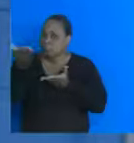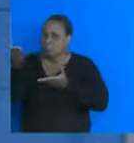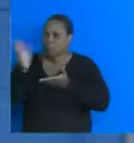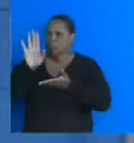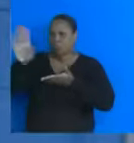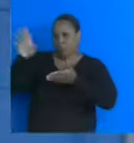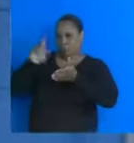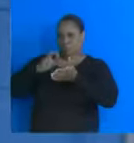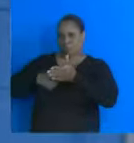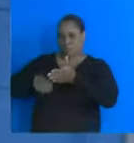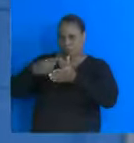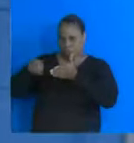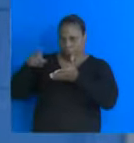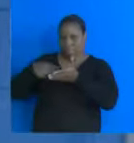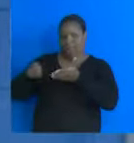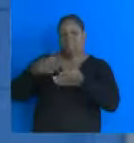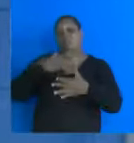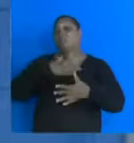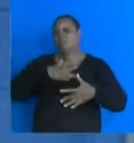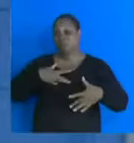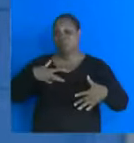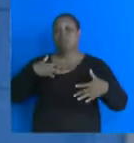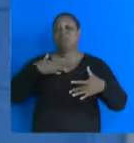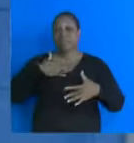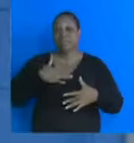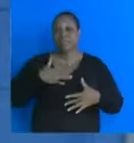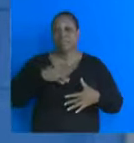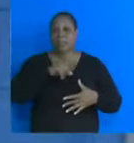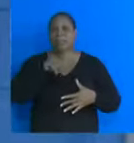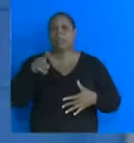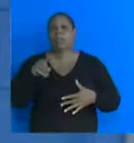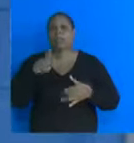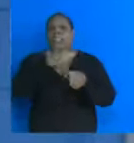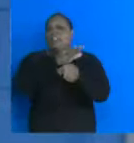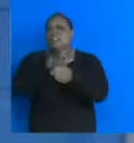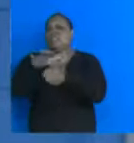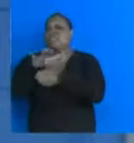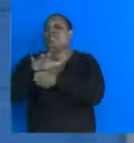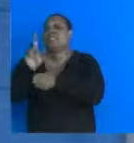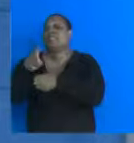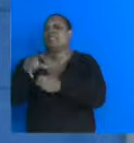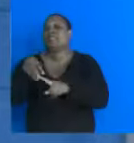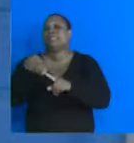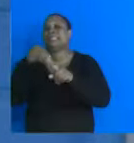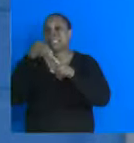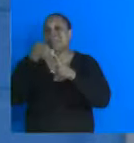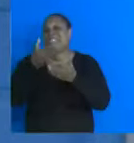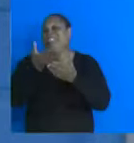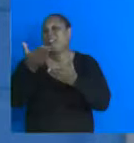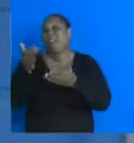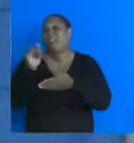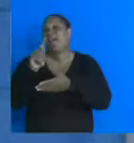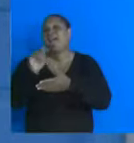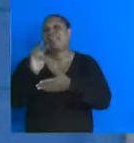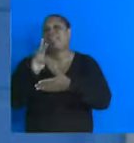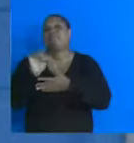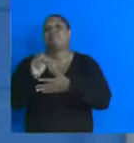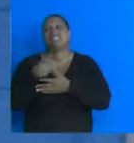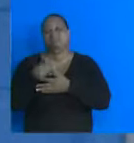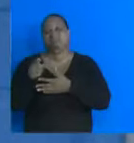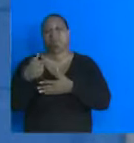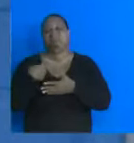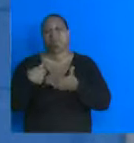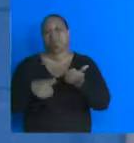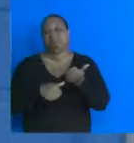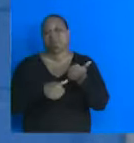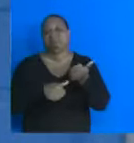expense. We also appreciate that there are those in the facilities who need specialized items, and we have made accommodations